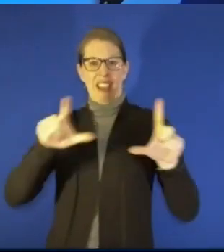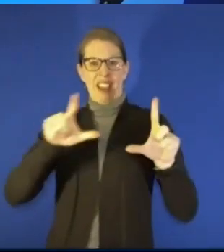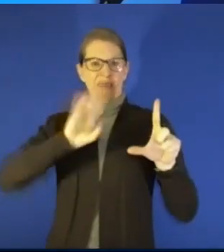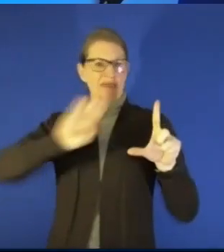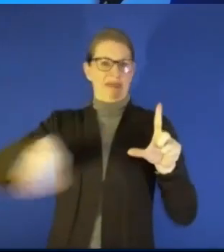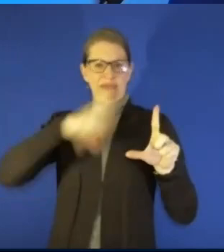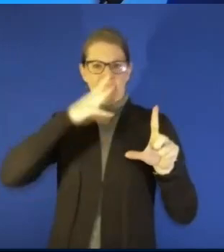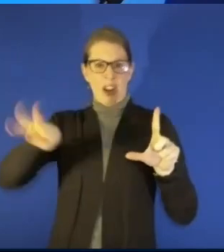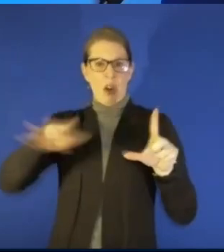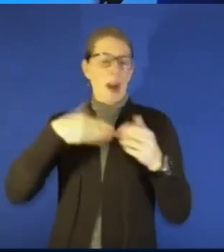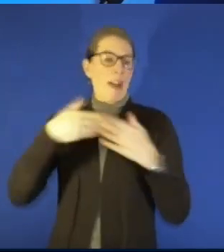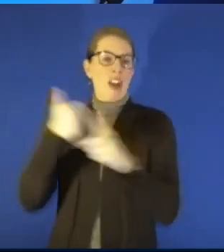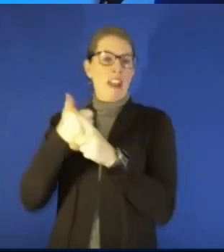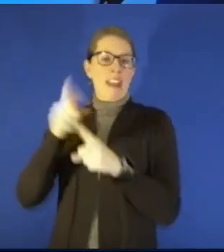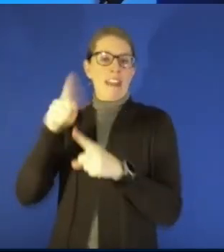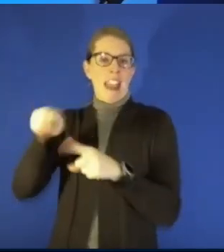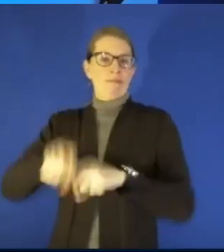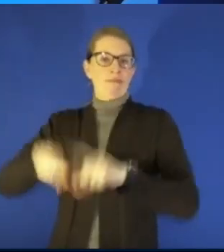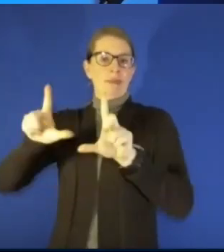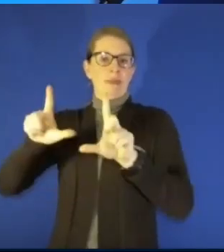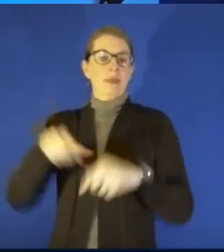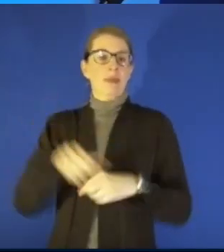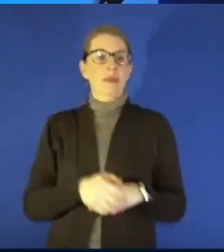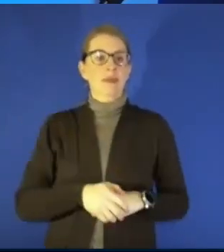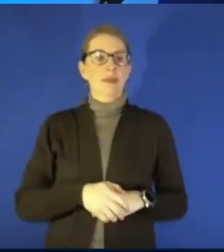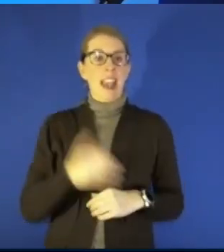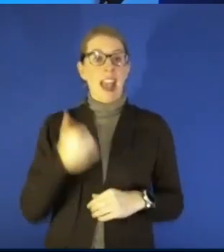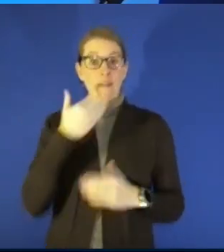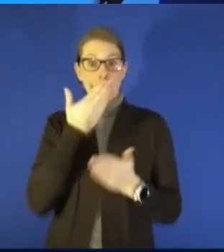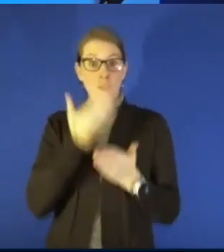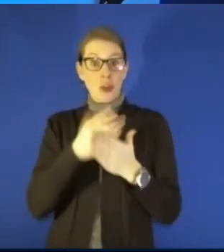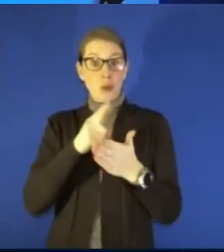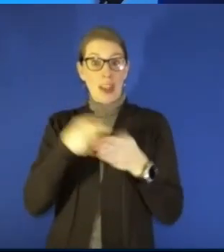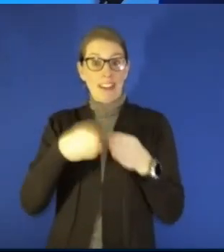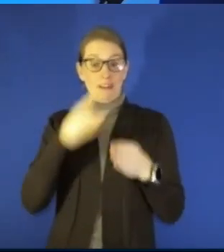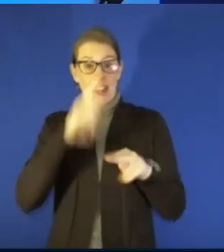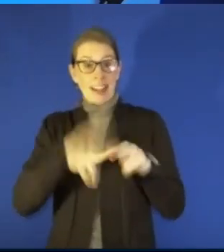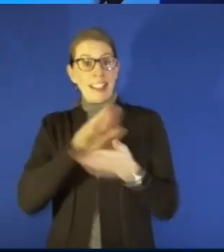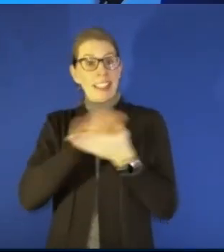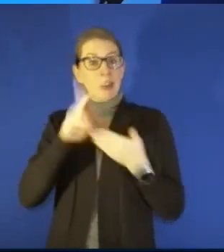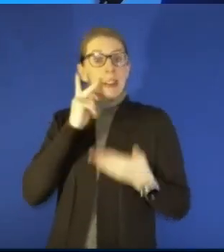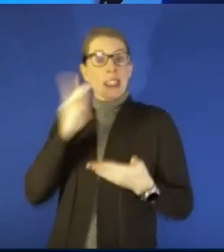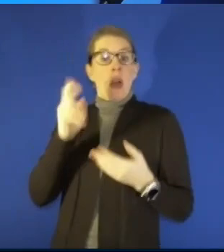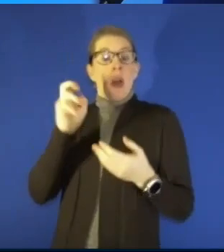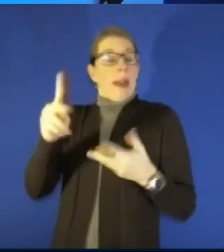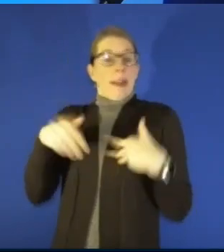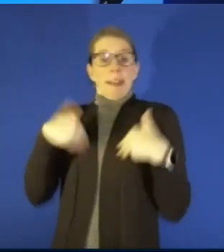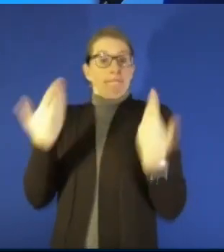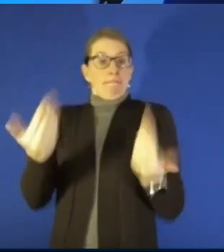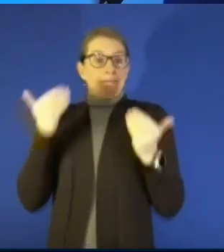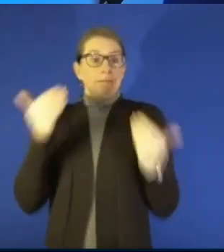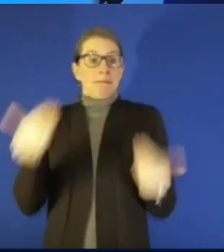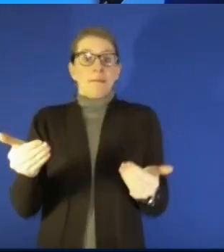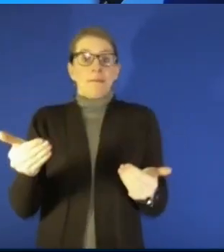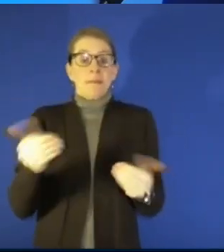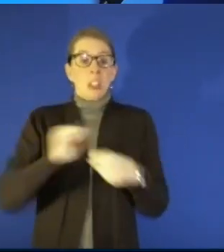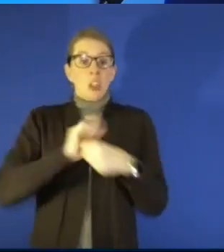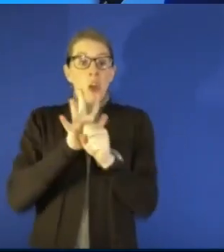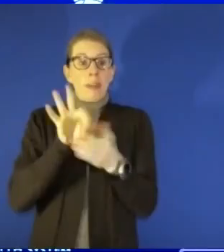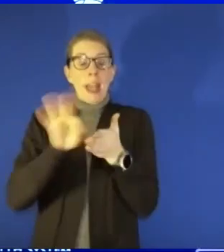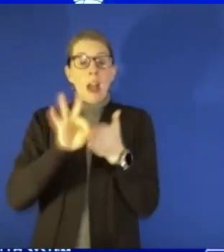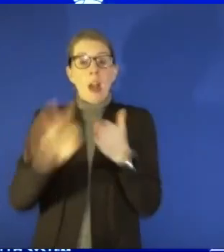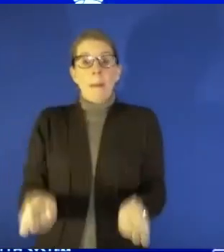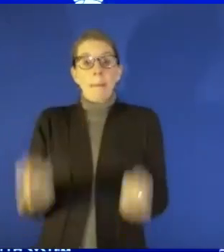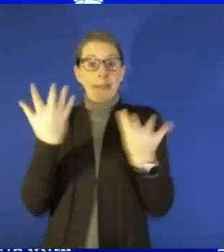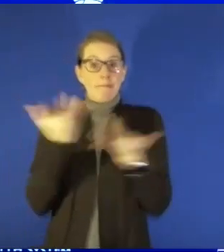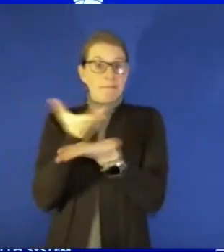So, did you have a nice weekend? Yeah, it was good. Good. Nice to see you. All right, let's get to our COVID count. What can you tell us?